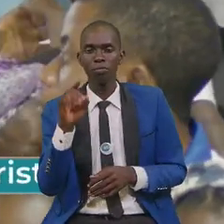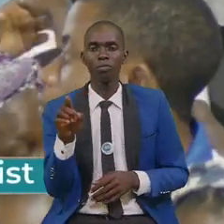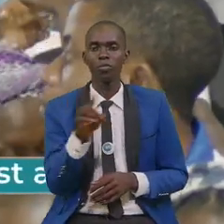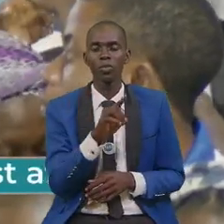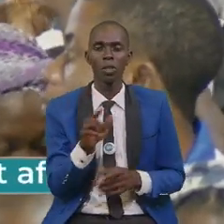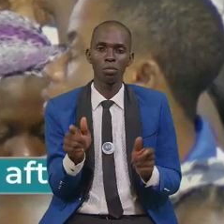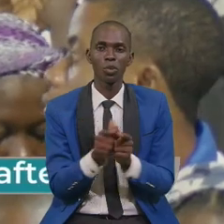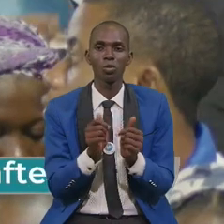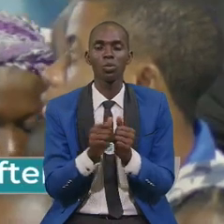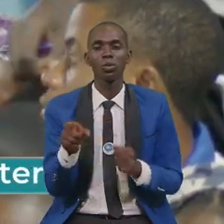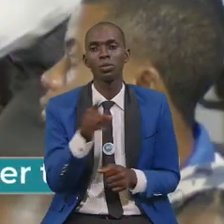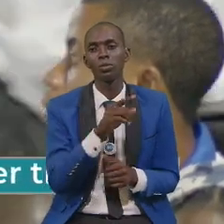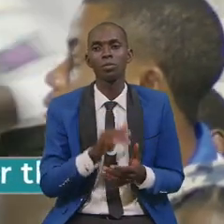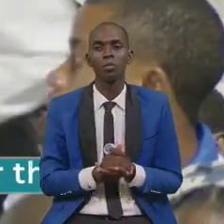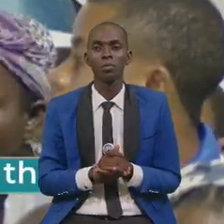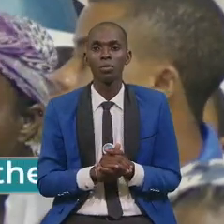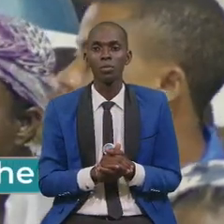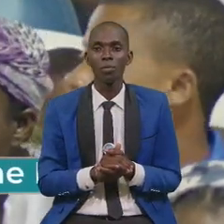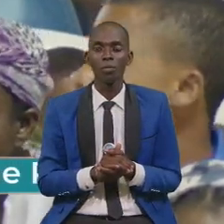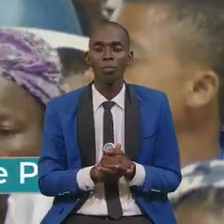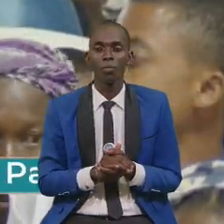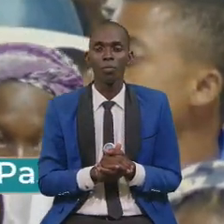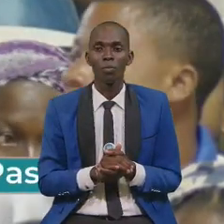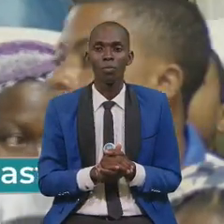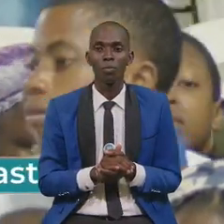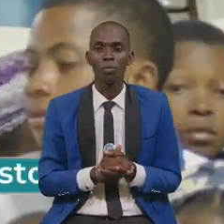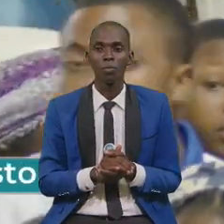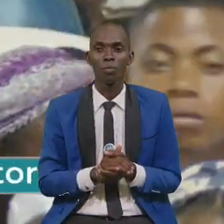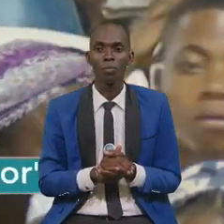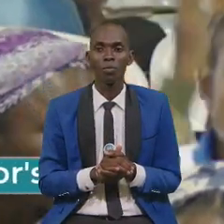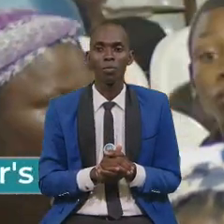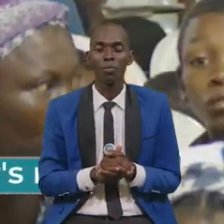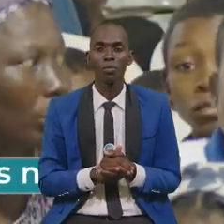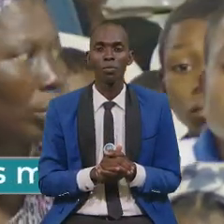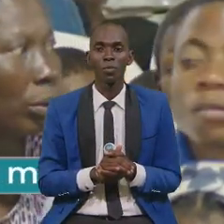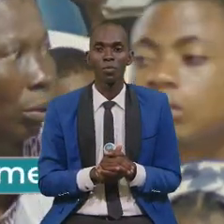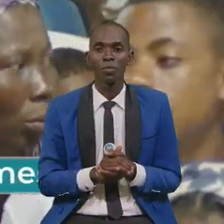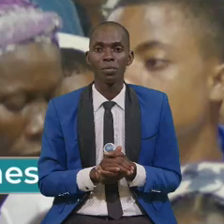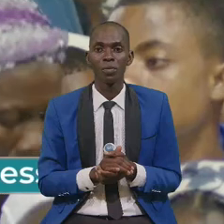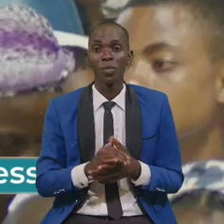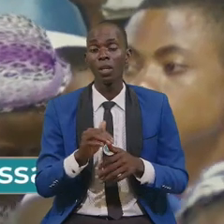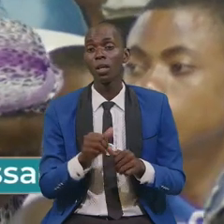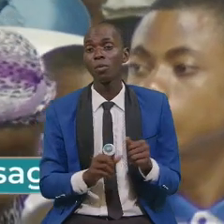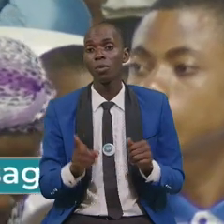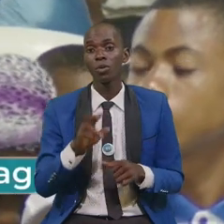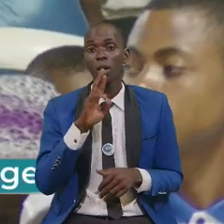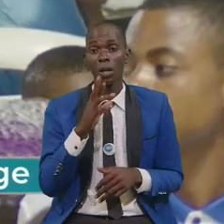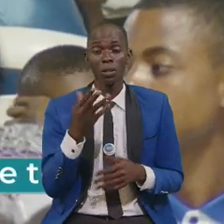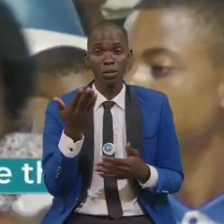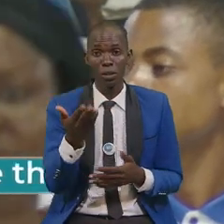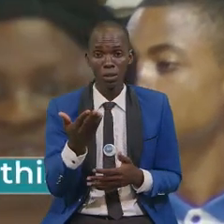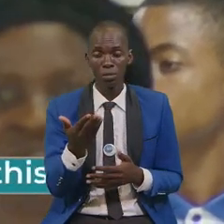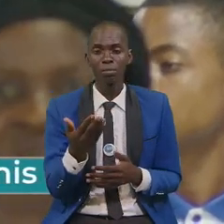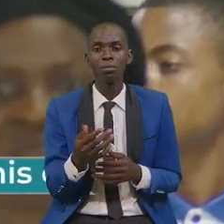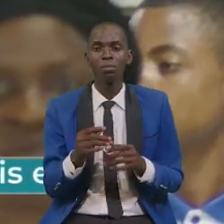All over the hall, all over the ground, this is prayer time.